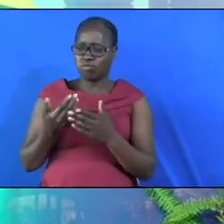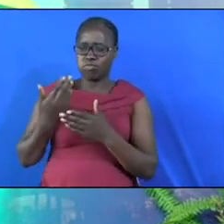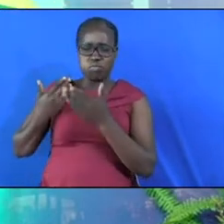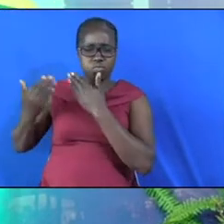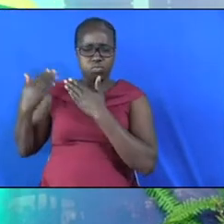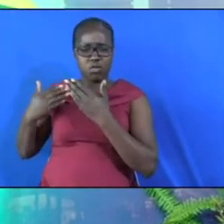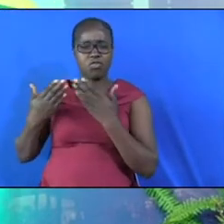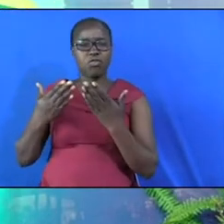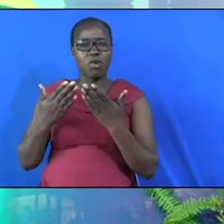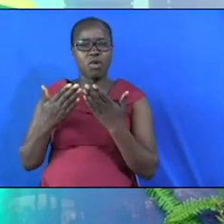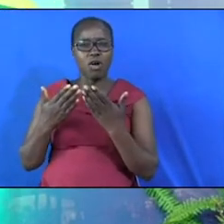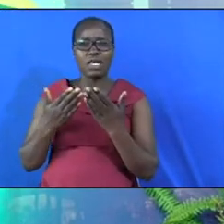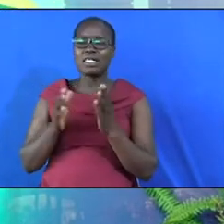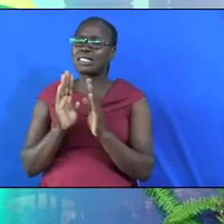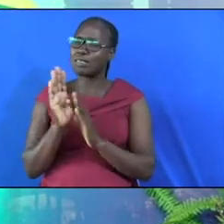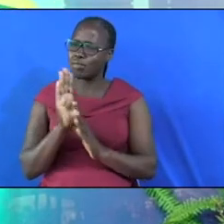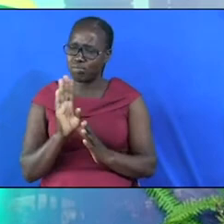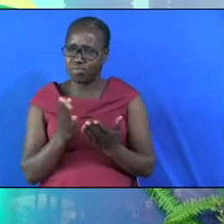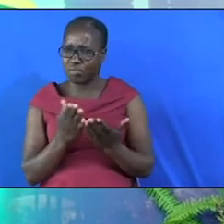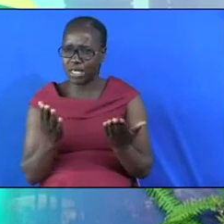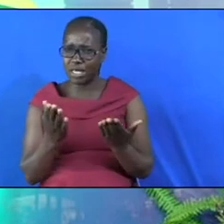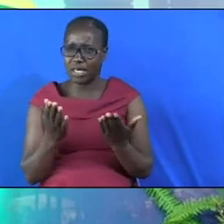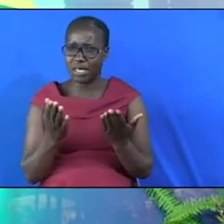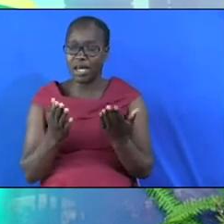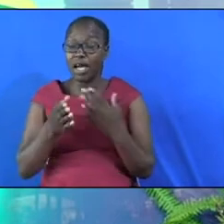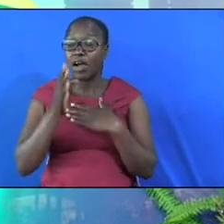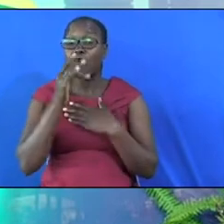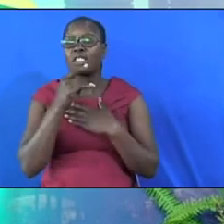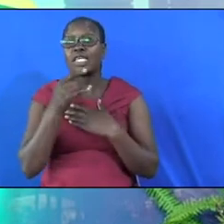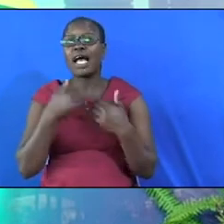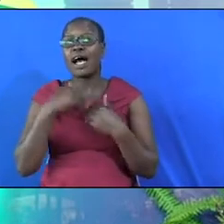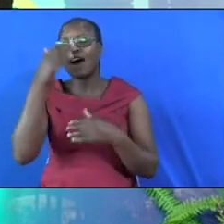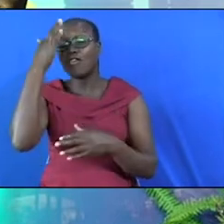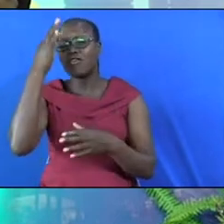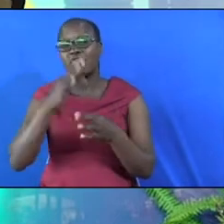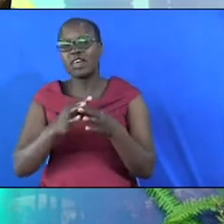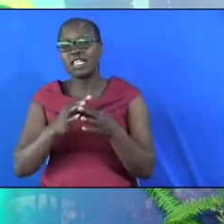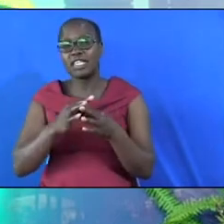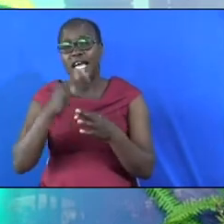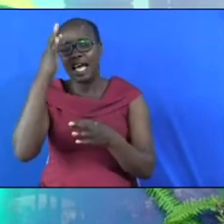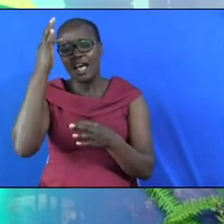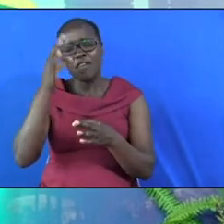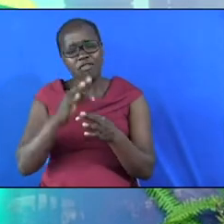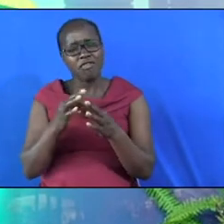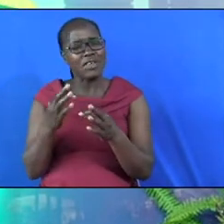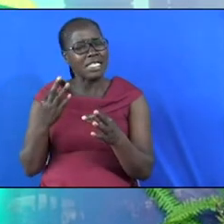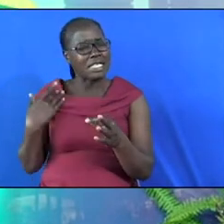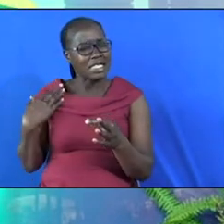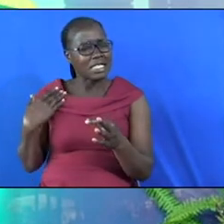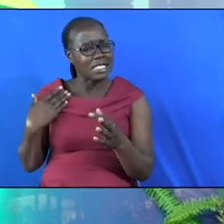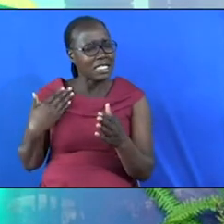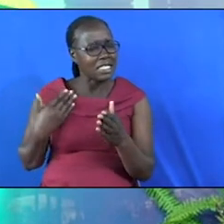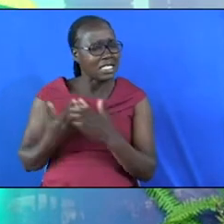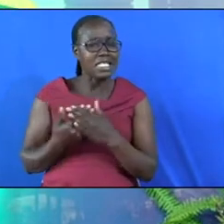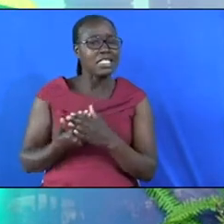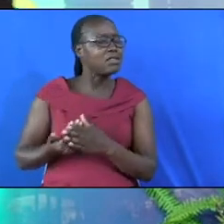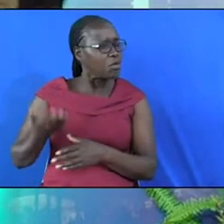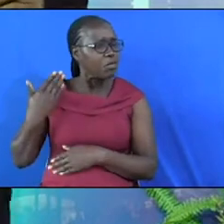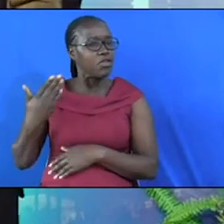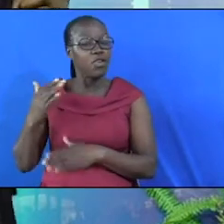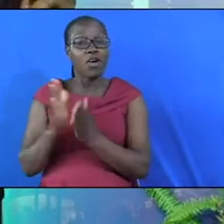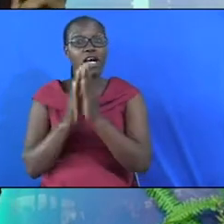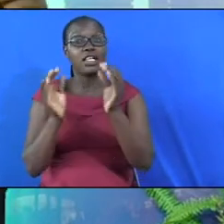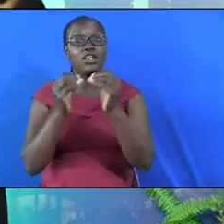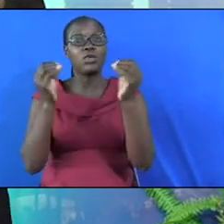is impossible to please God. Because when you have faith, faith sees the barren conceive. Hallelujah.